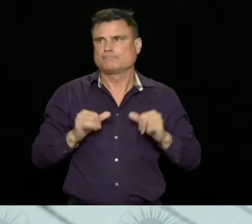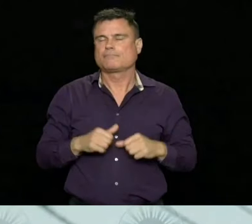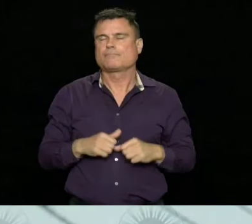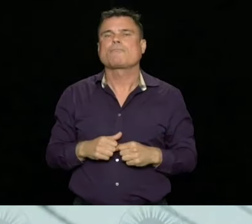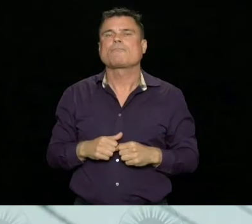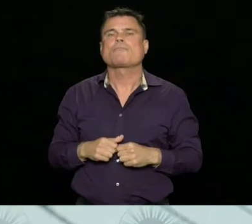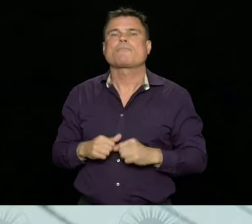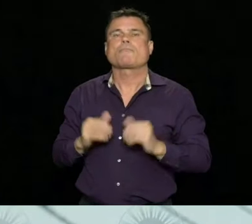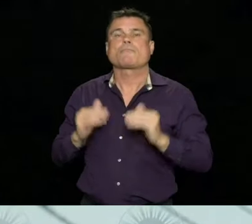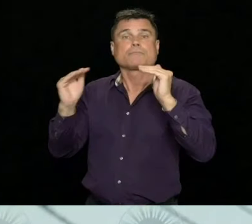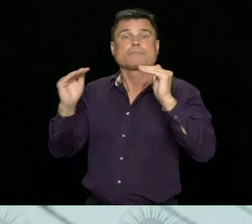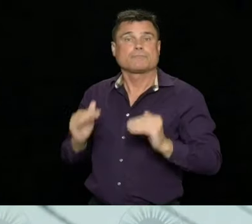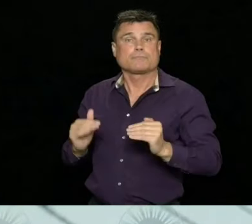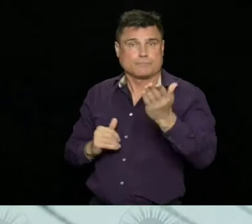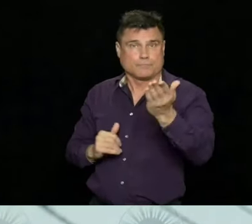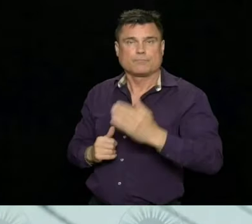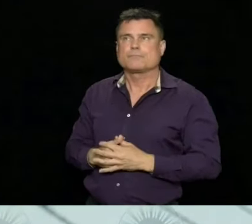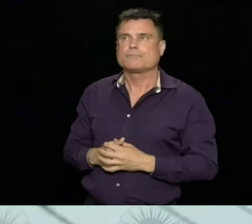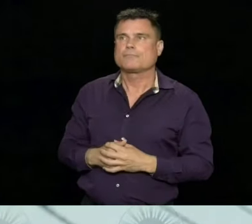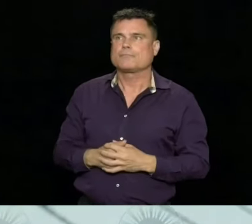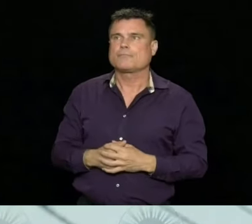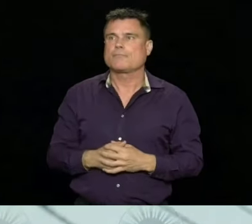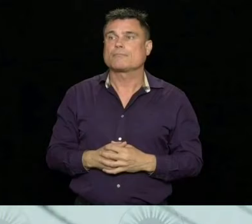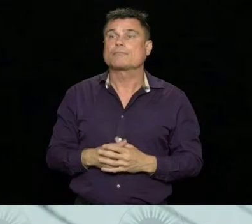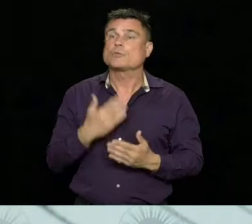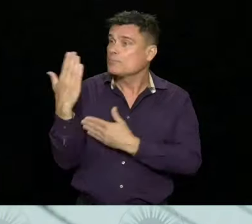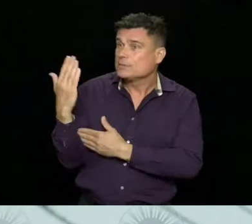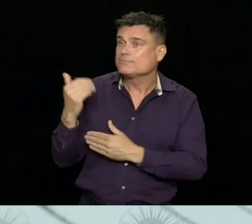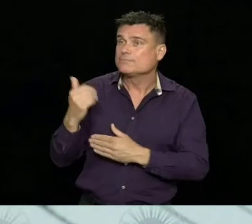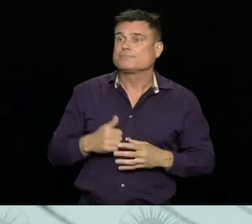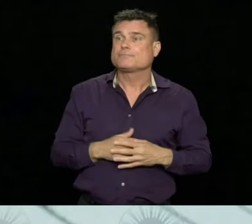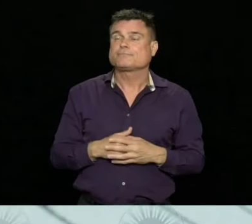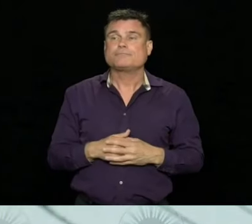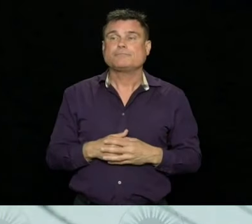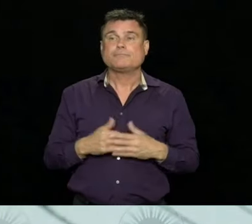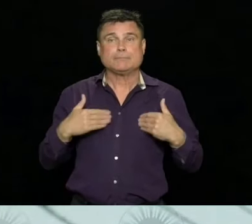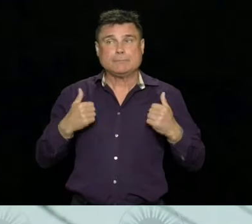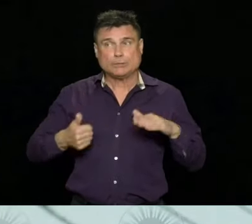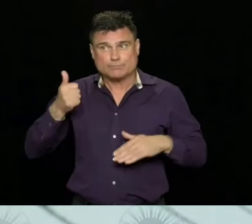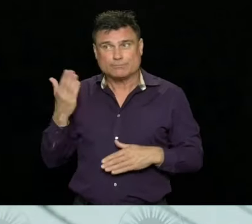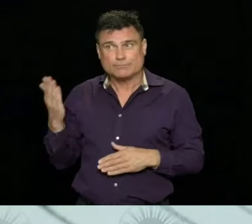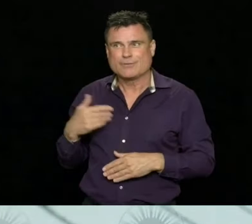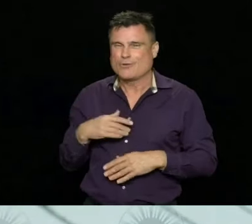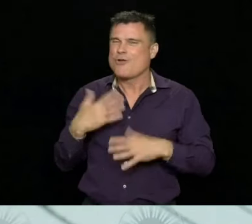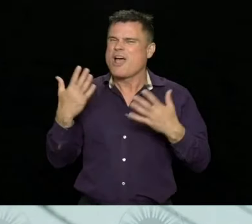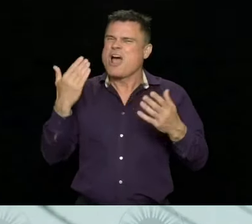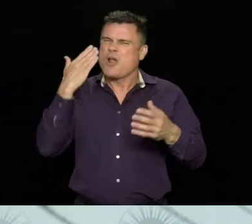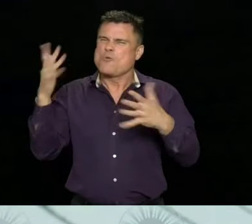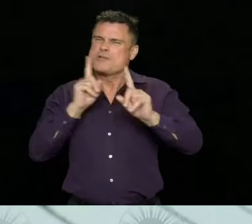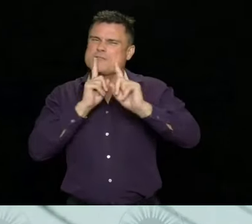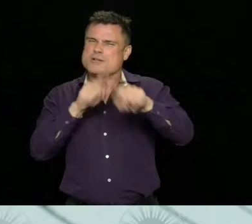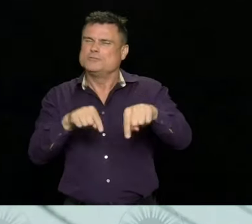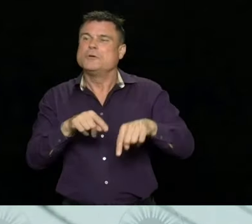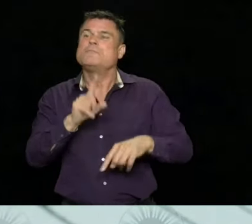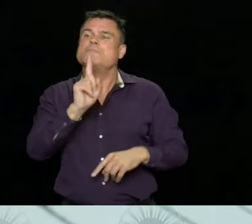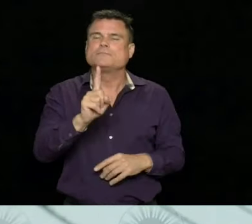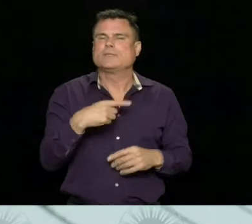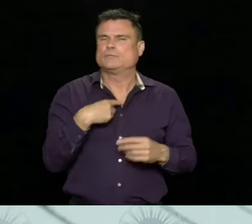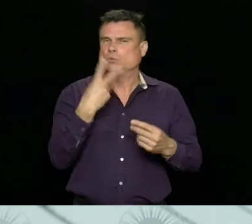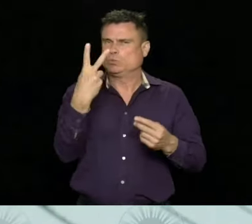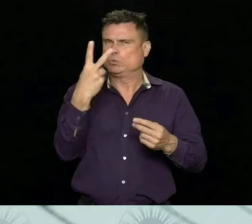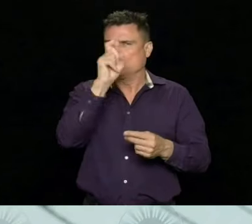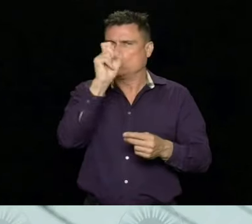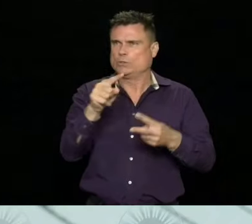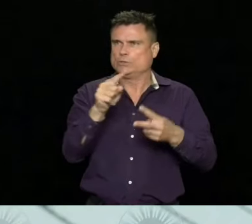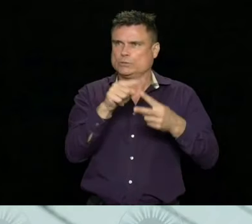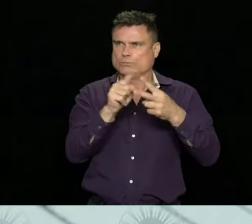Good morning, Minister. You've actually answered a part of my question already, but for the other part, are these random checks